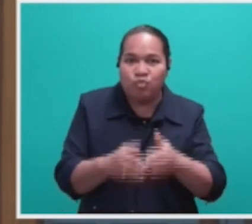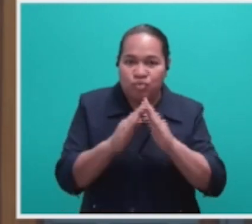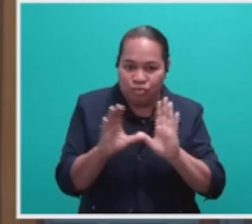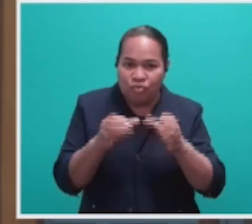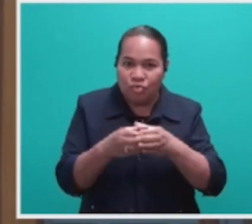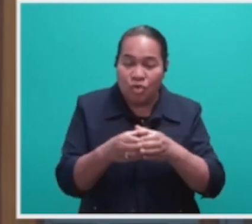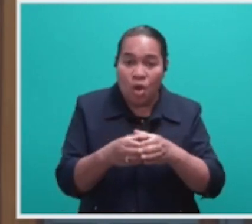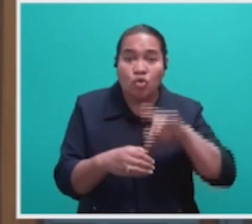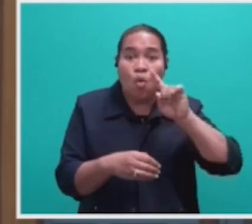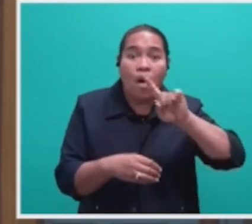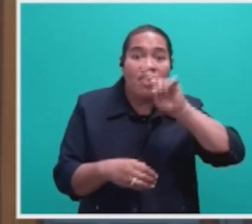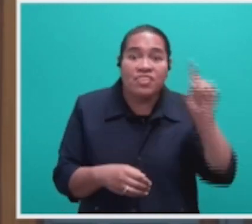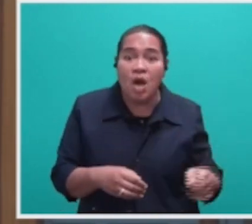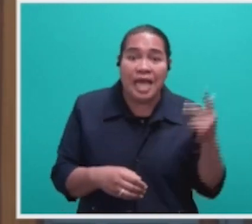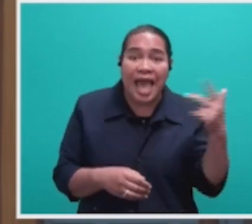over